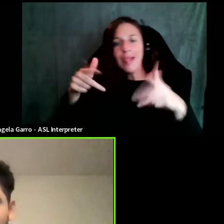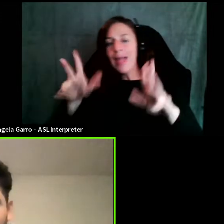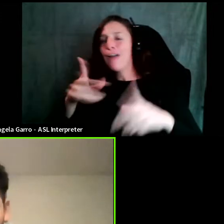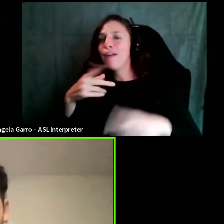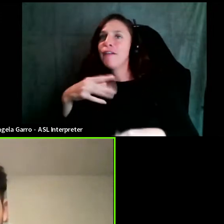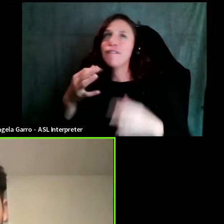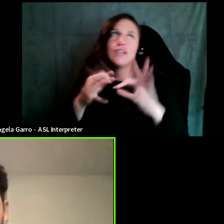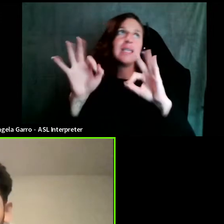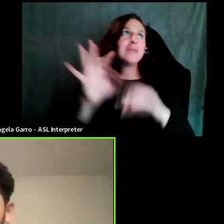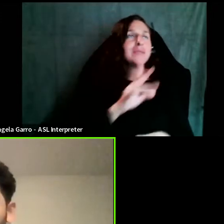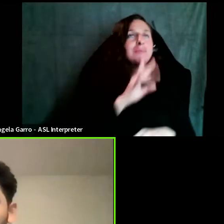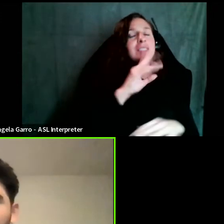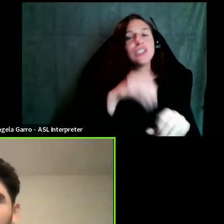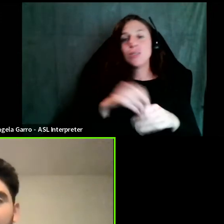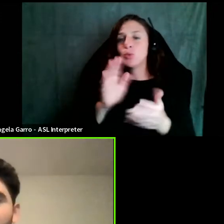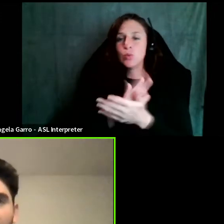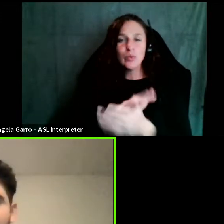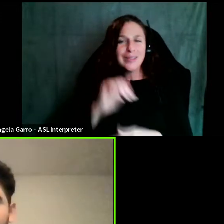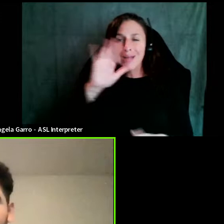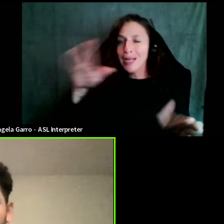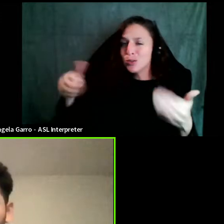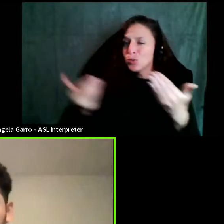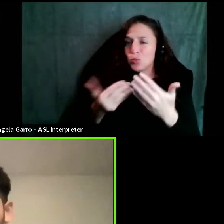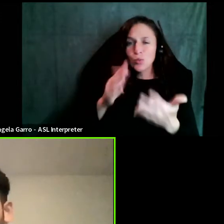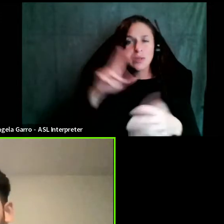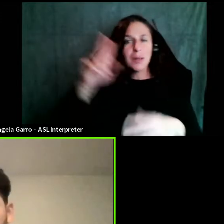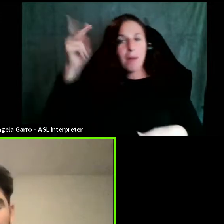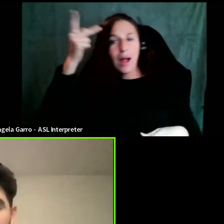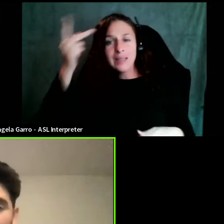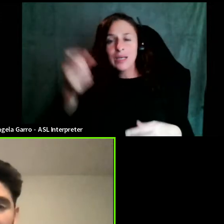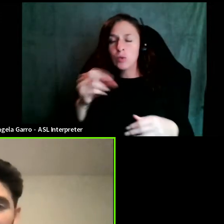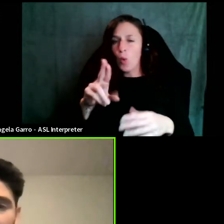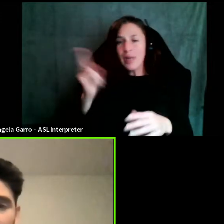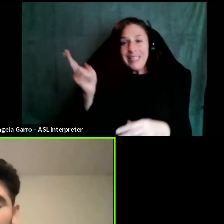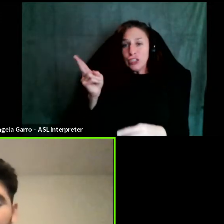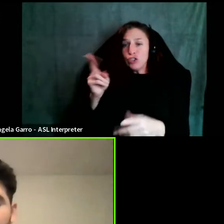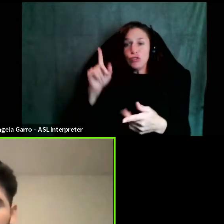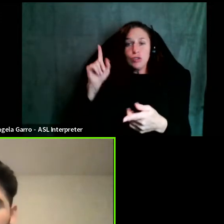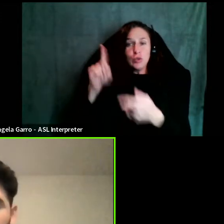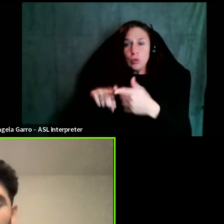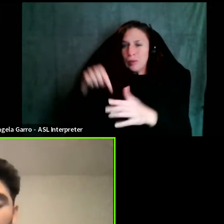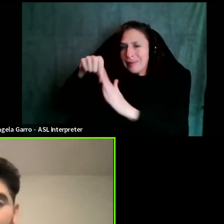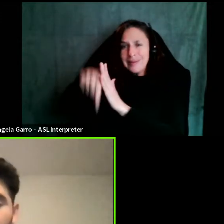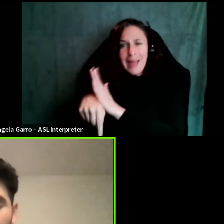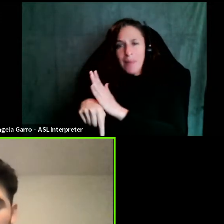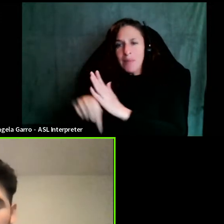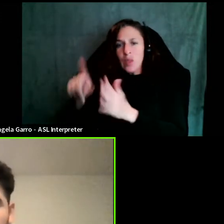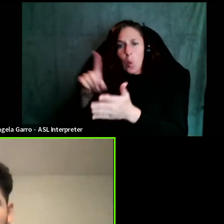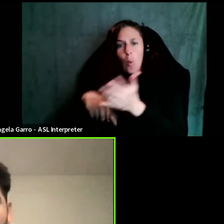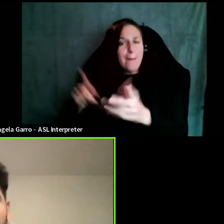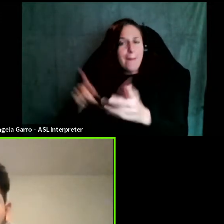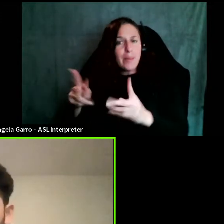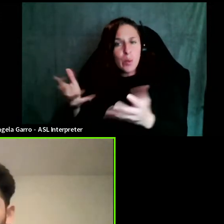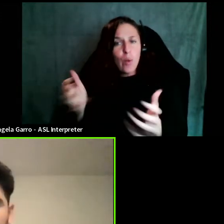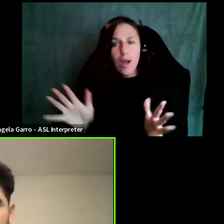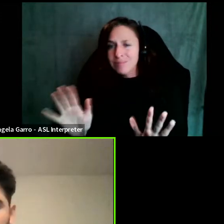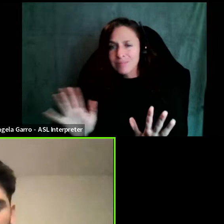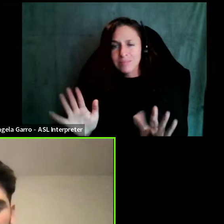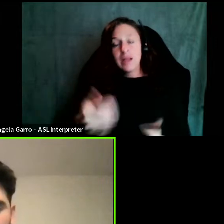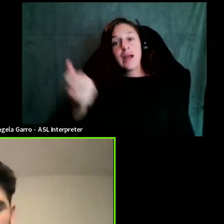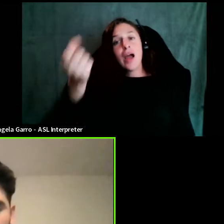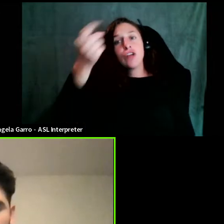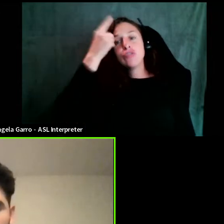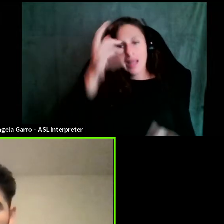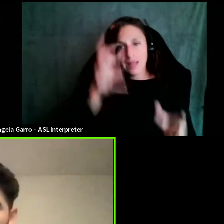speech in your schools. It's not introducing politics or even history down to the depth of what people want. I understand that's